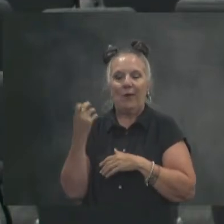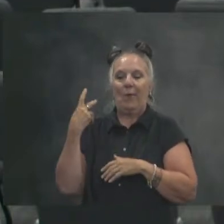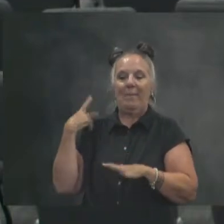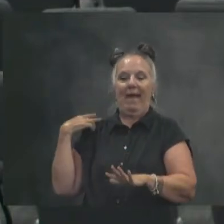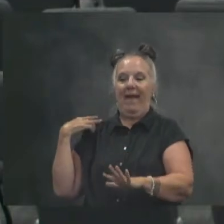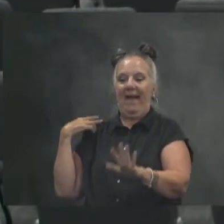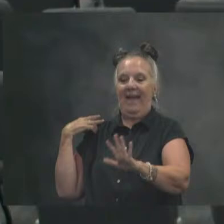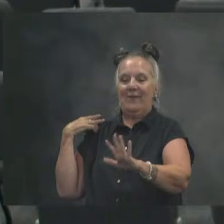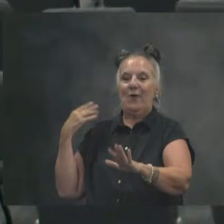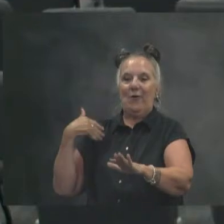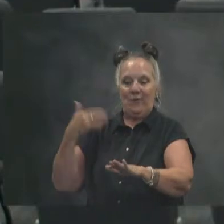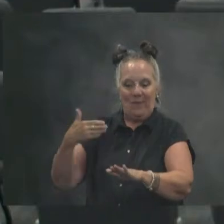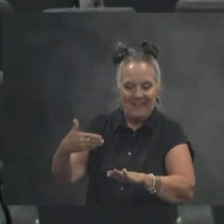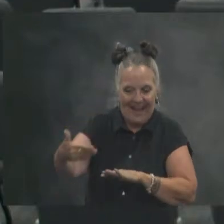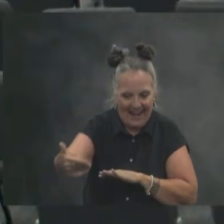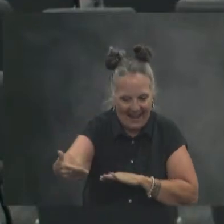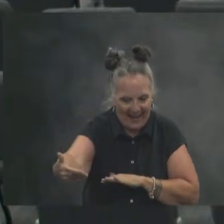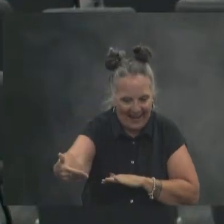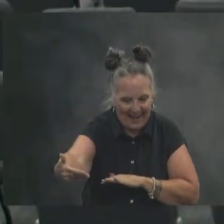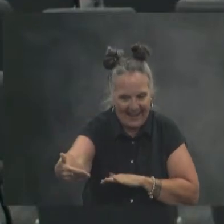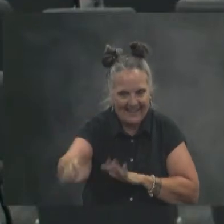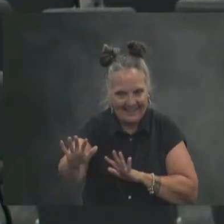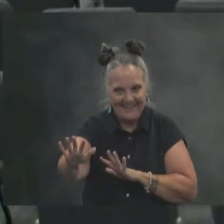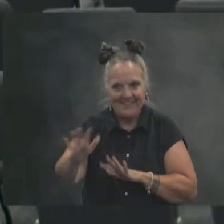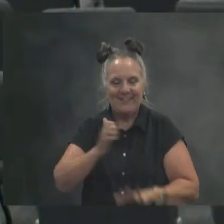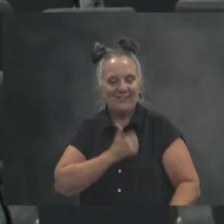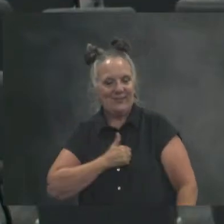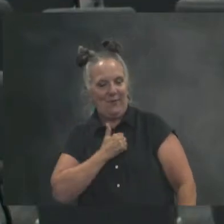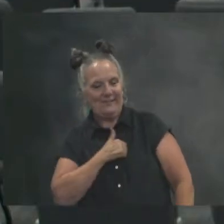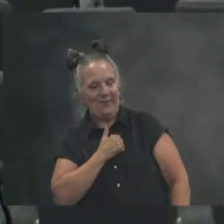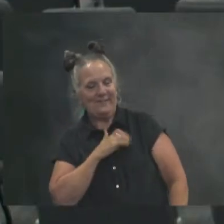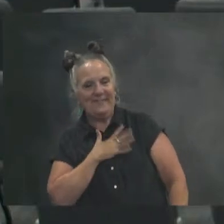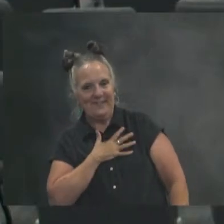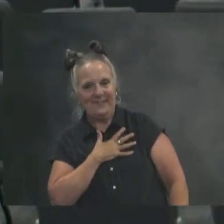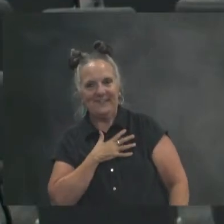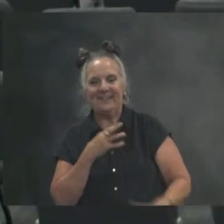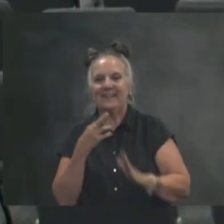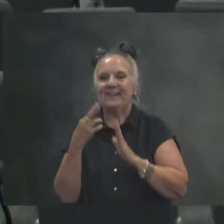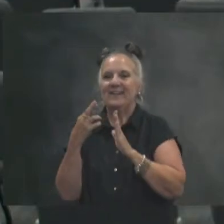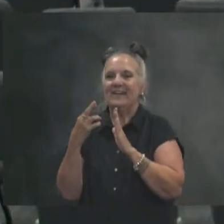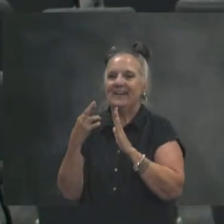Don't good. confuse me. Sorry.